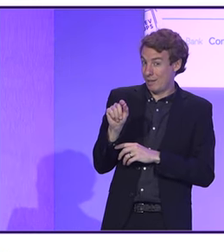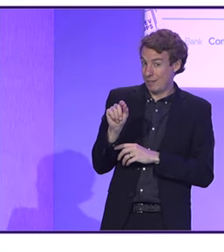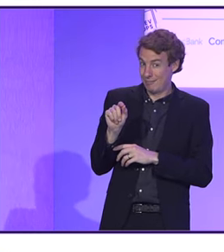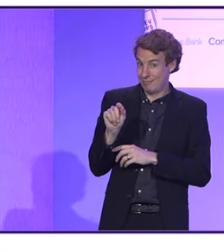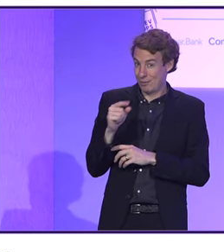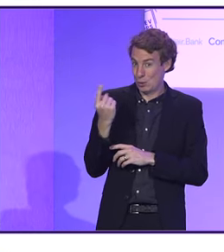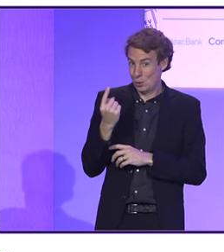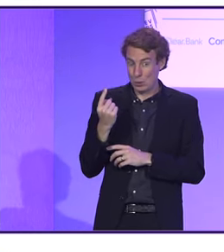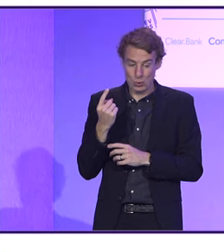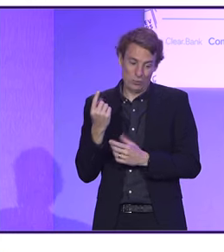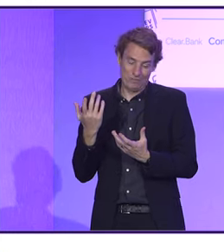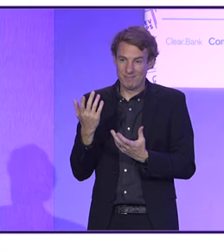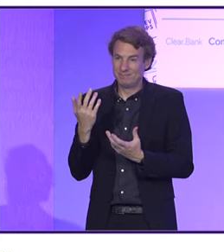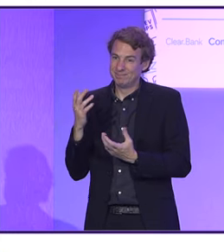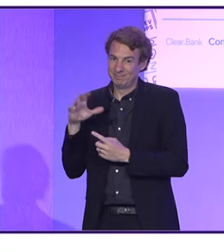on-prem?